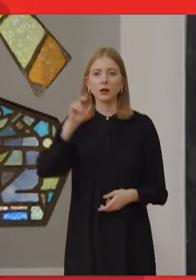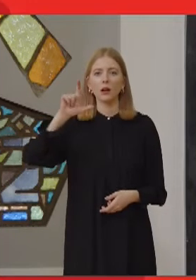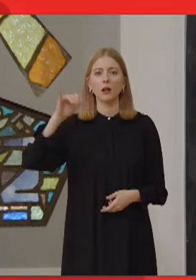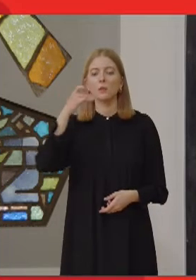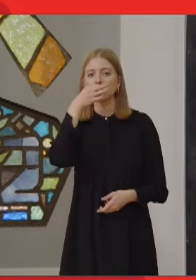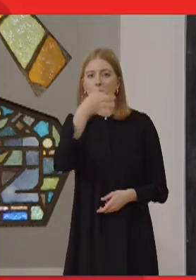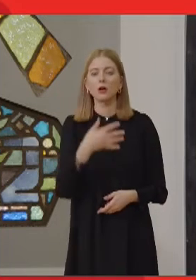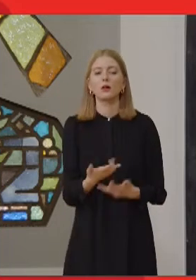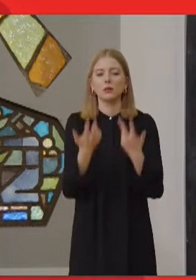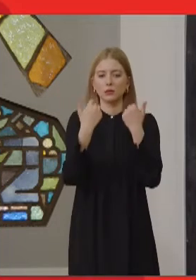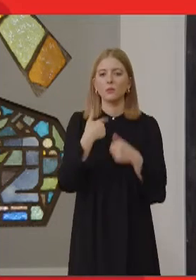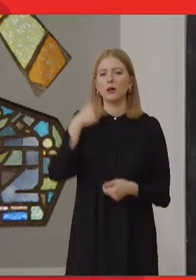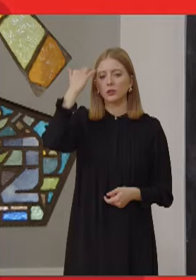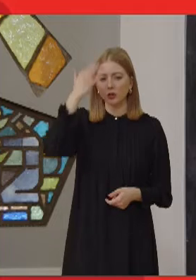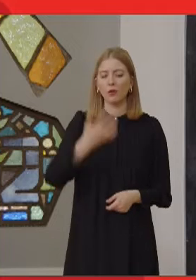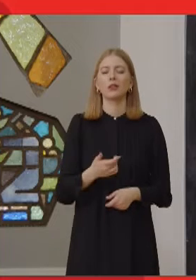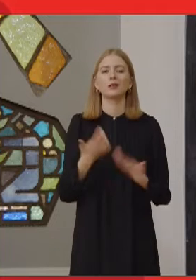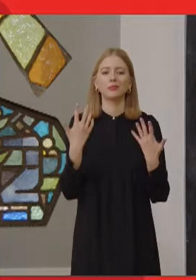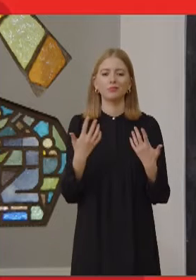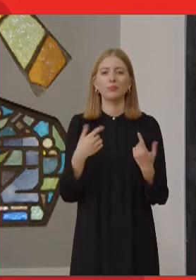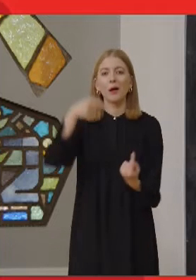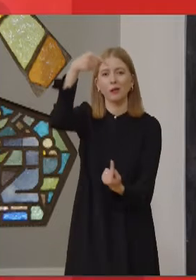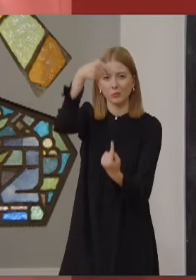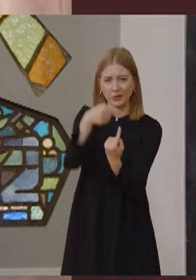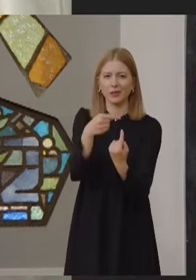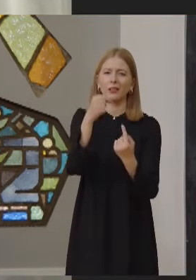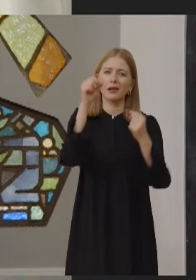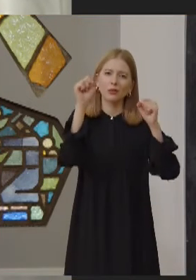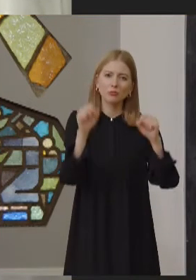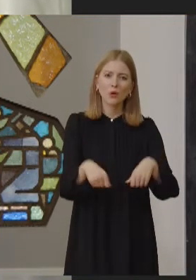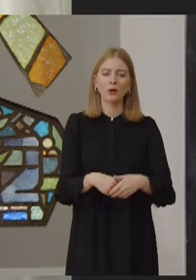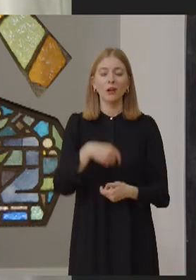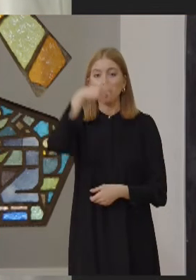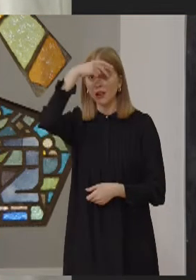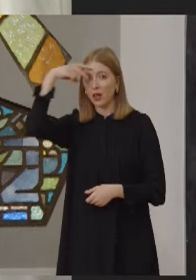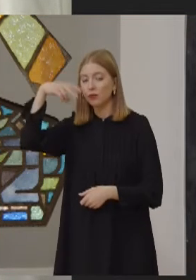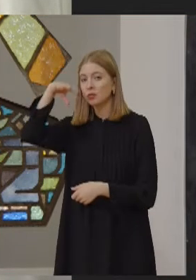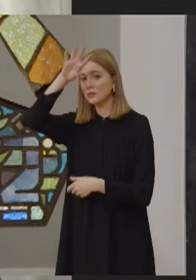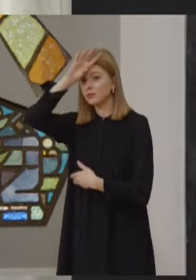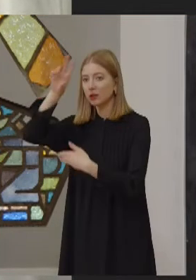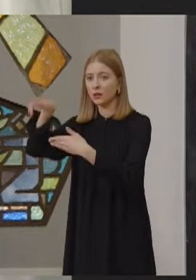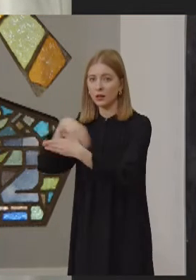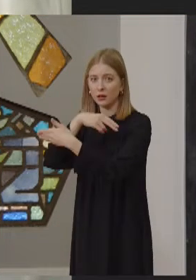content and substance of the convention. Well, I think that it is possible. Lithuania